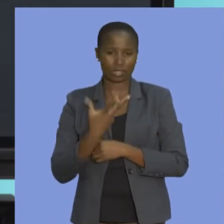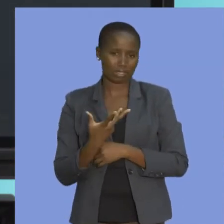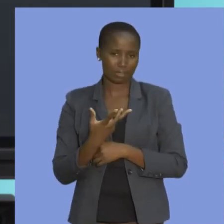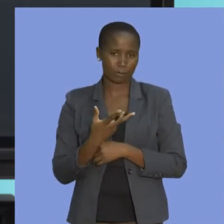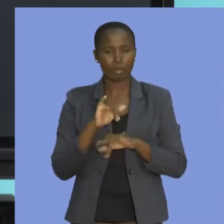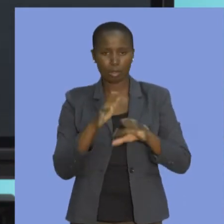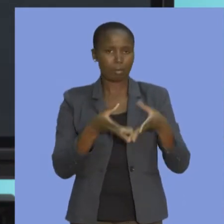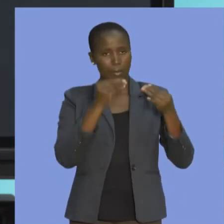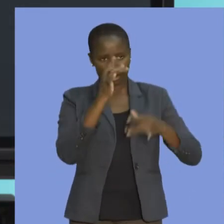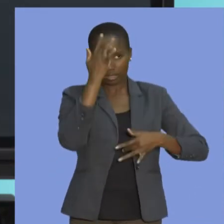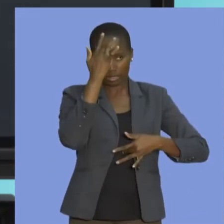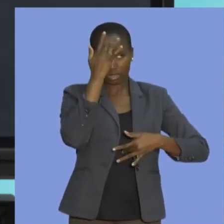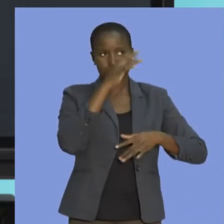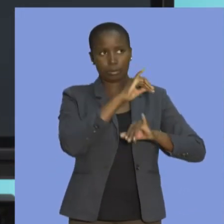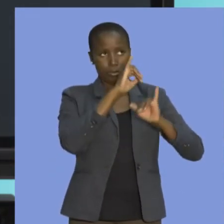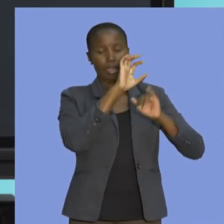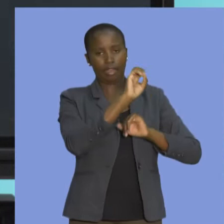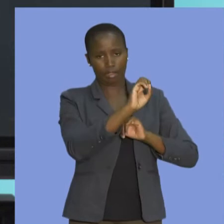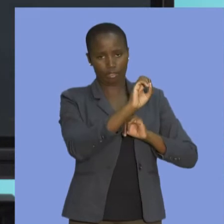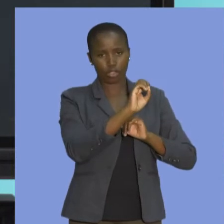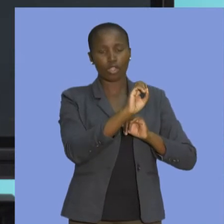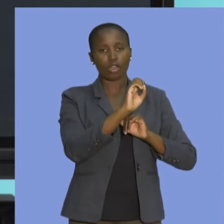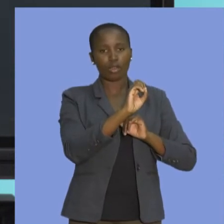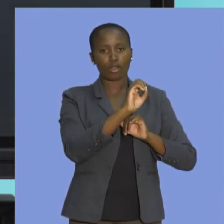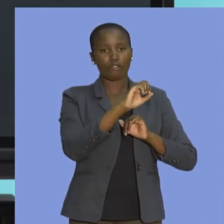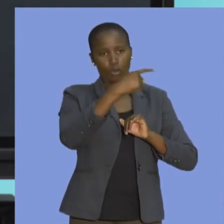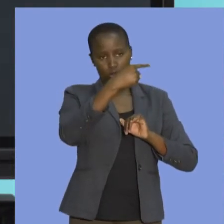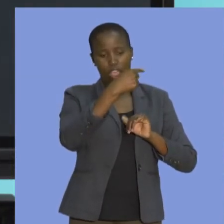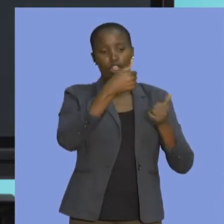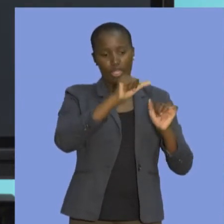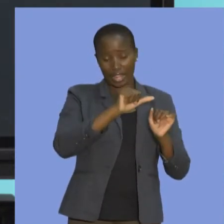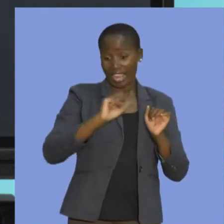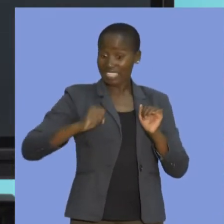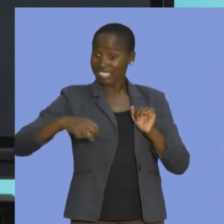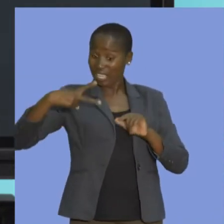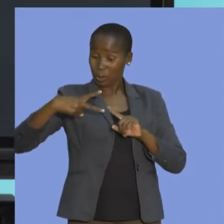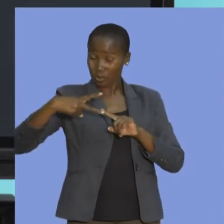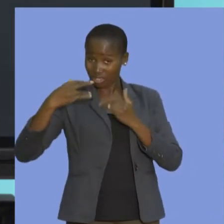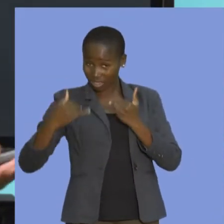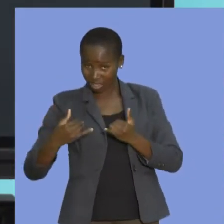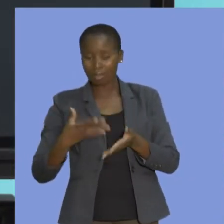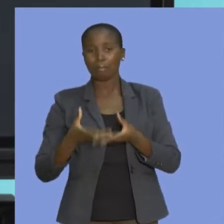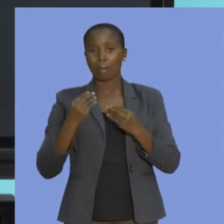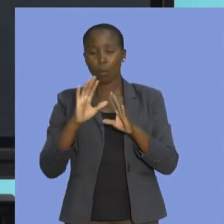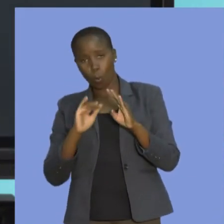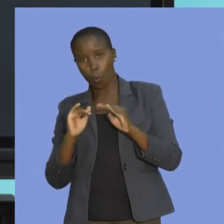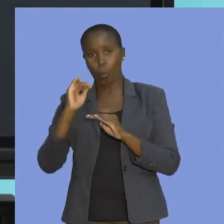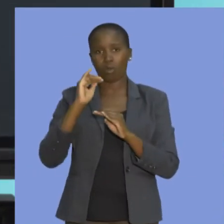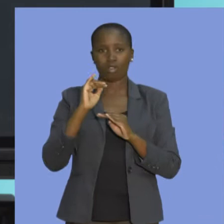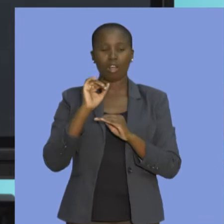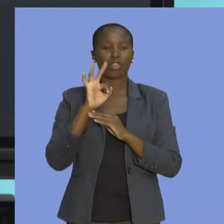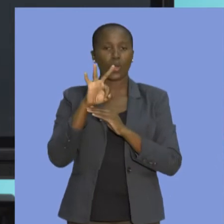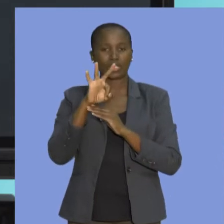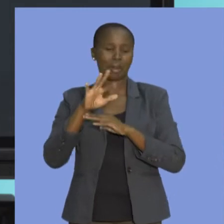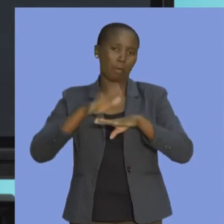wave we can record around more than 13,000 daily infection. Okay, that's how we can tell if